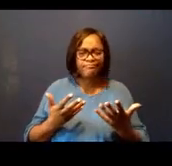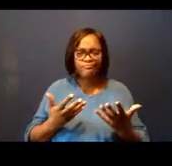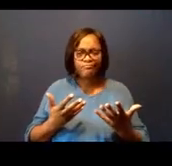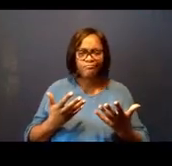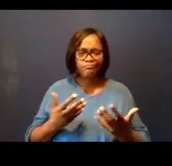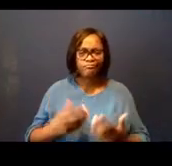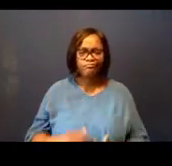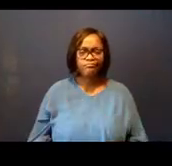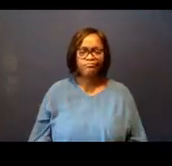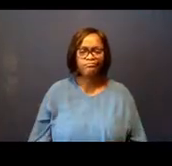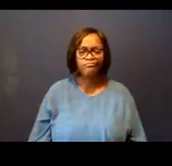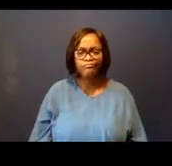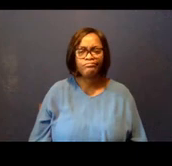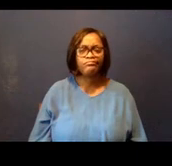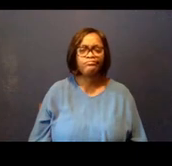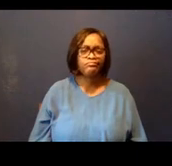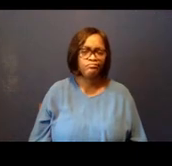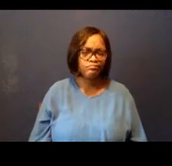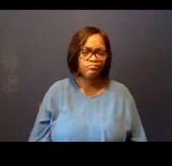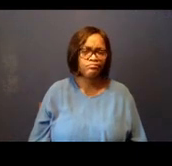dehumanizing